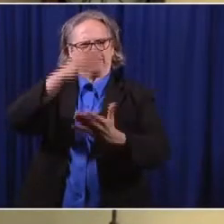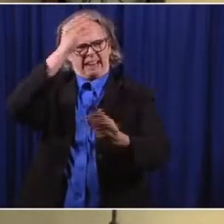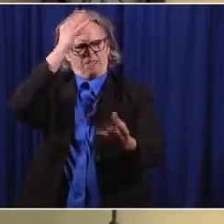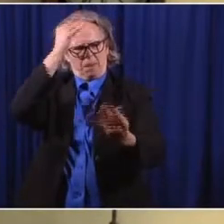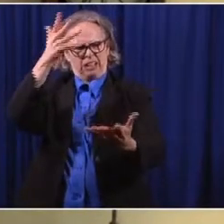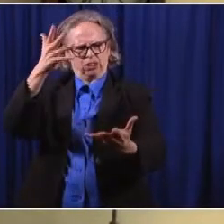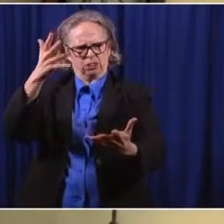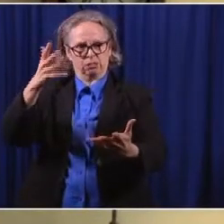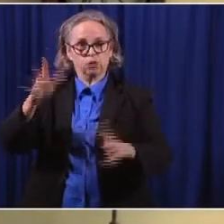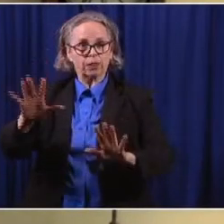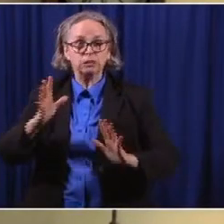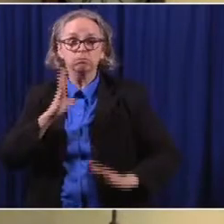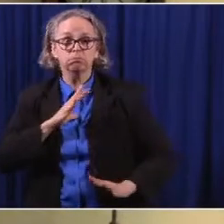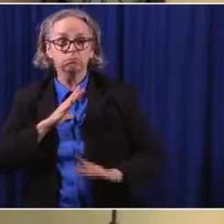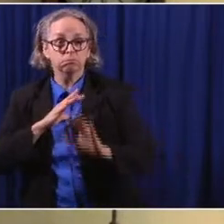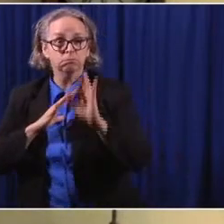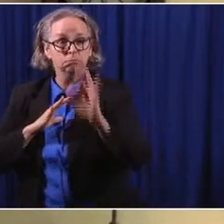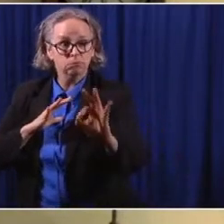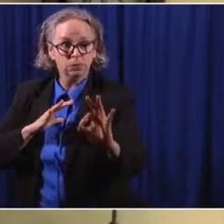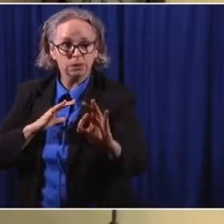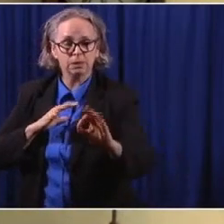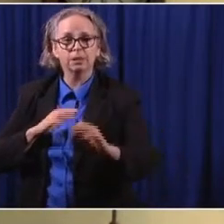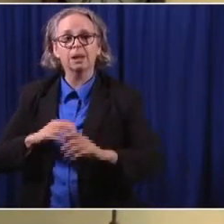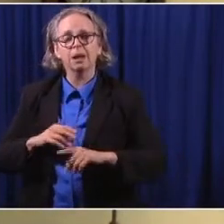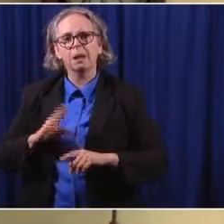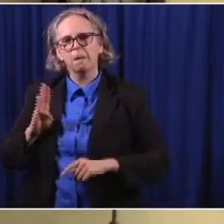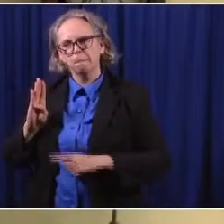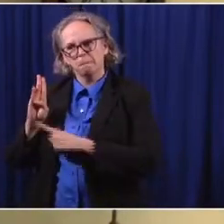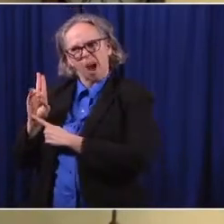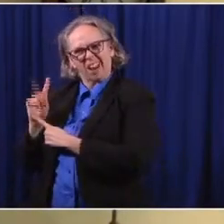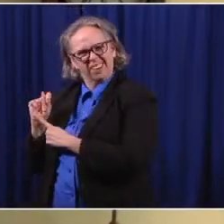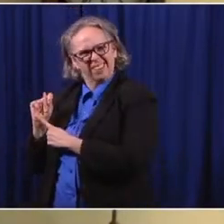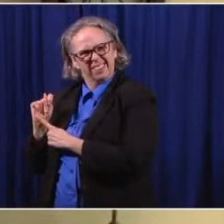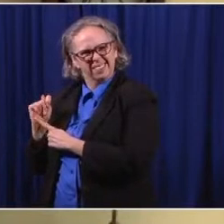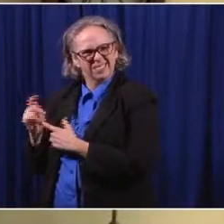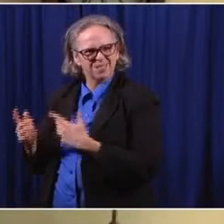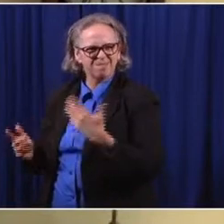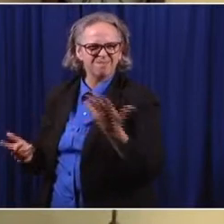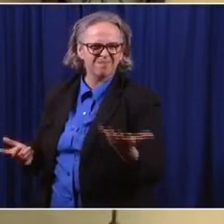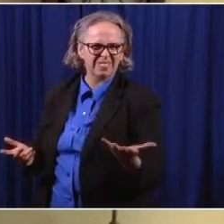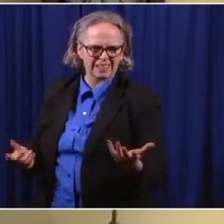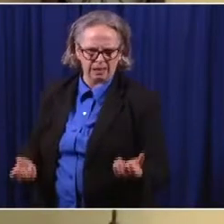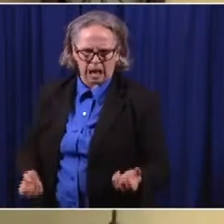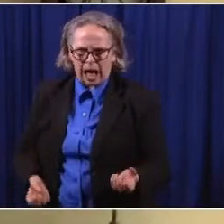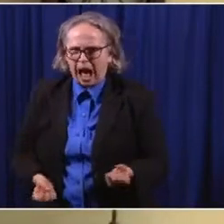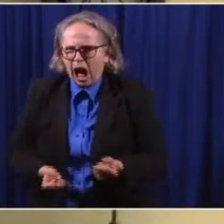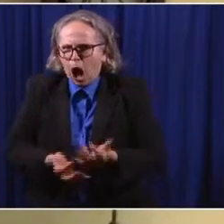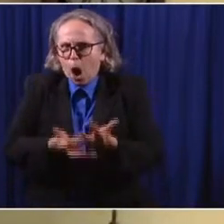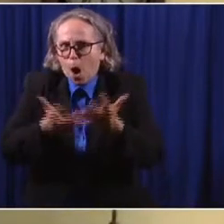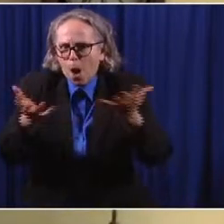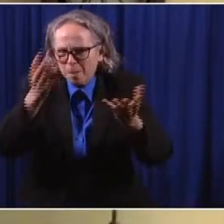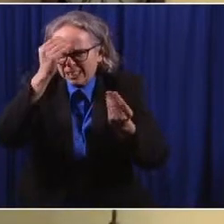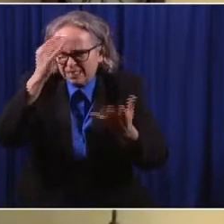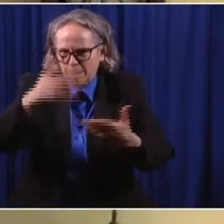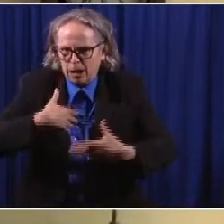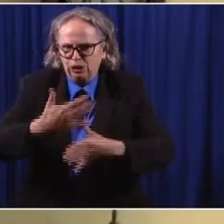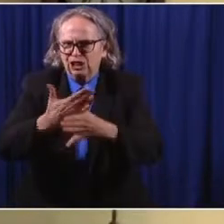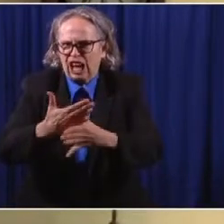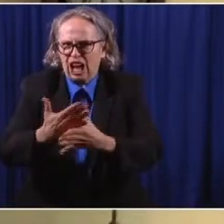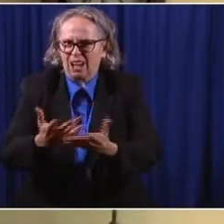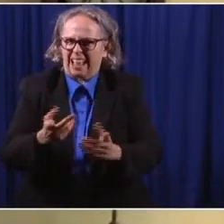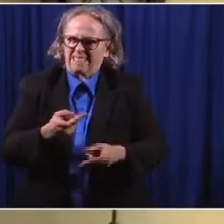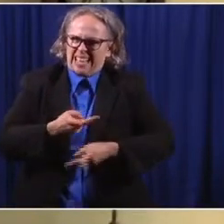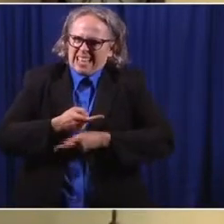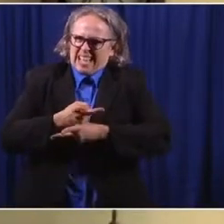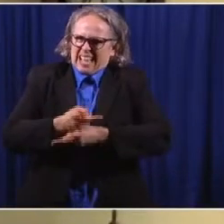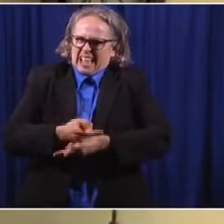school. But we're trying to get this right. We think we've got the right order, but frankly, we're going to see how this works out. We're